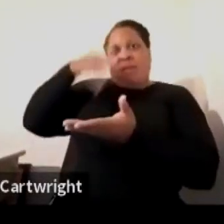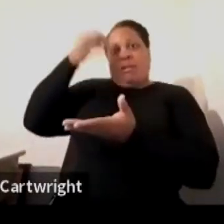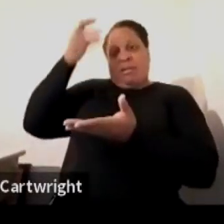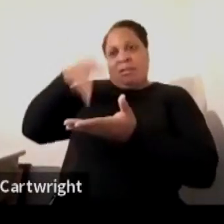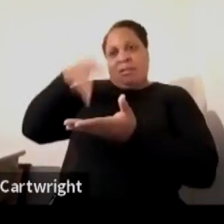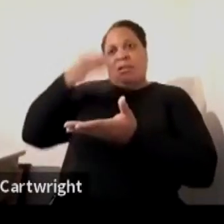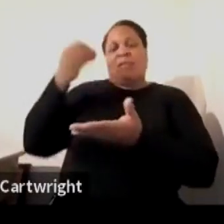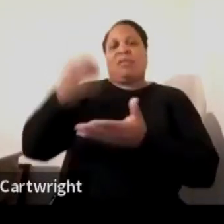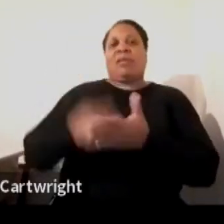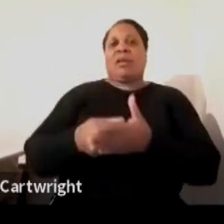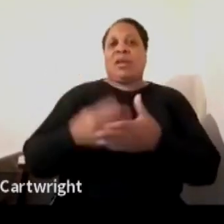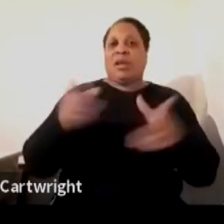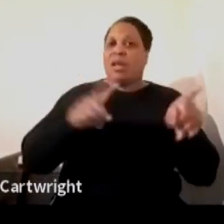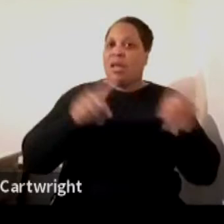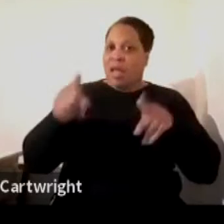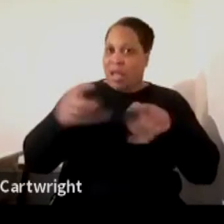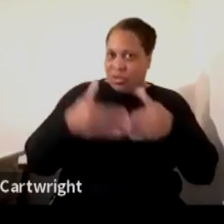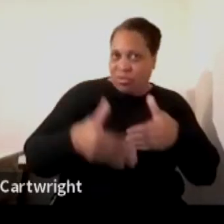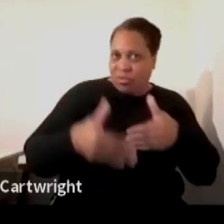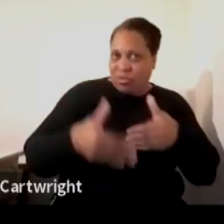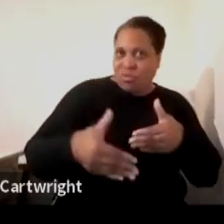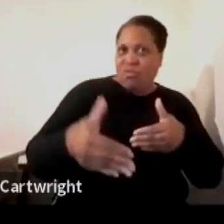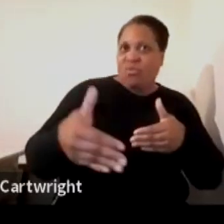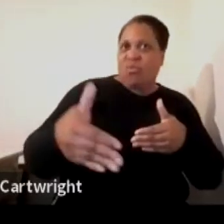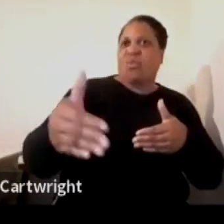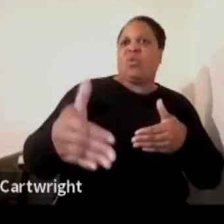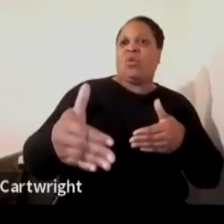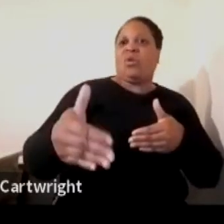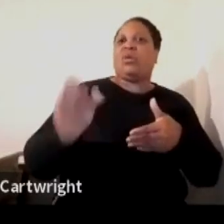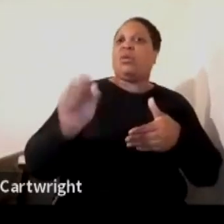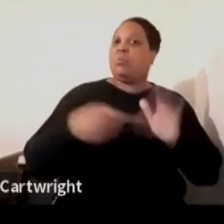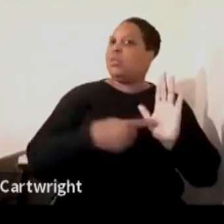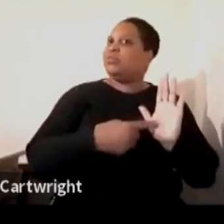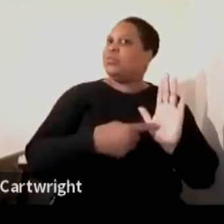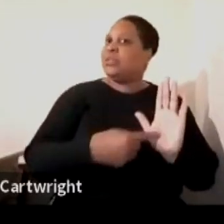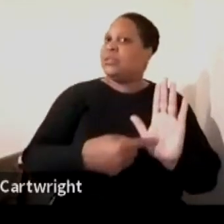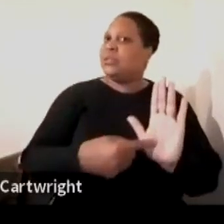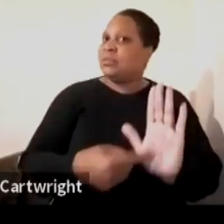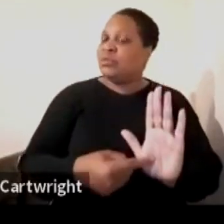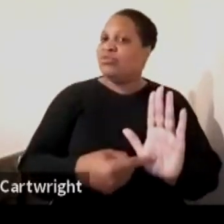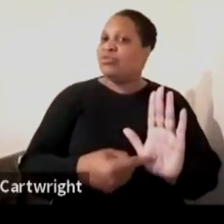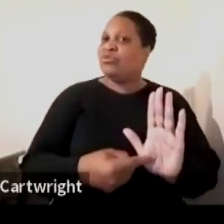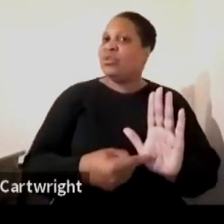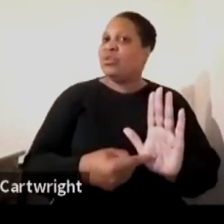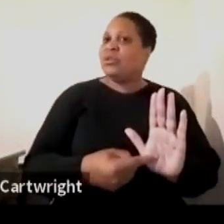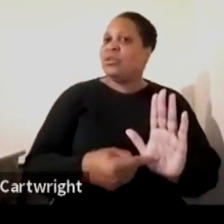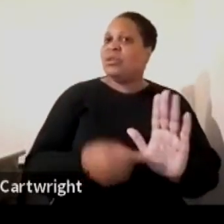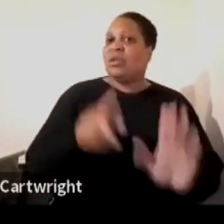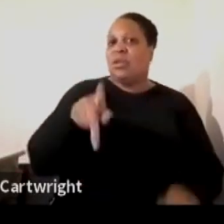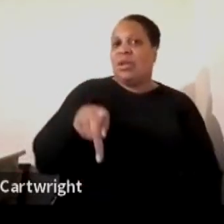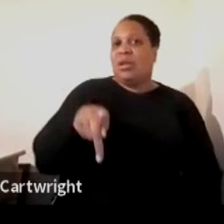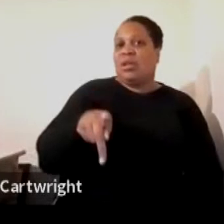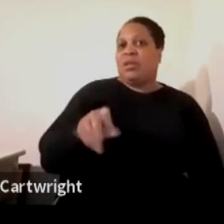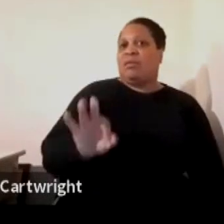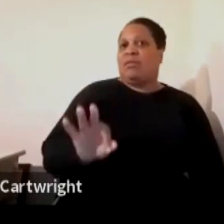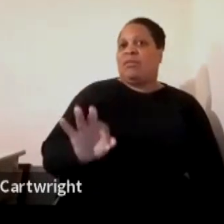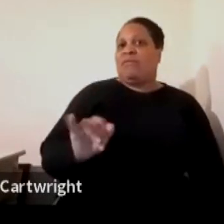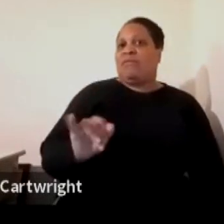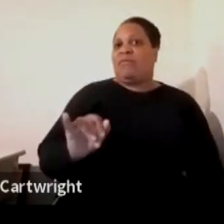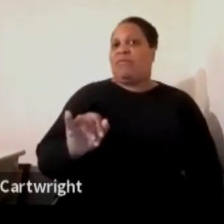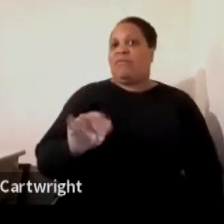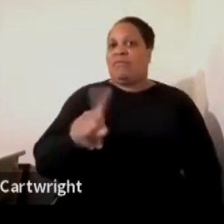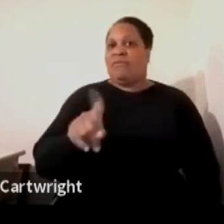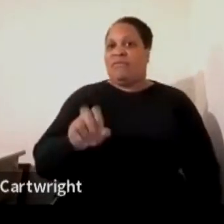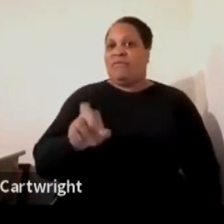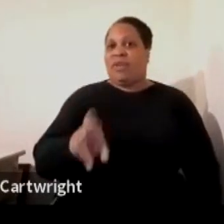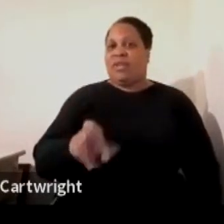along. Certainly, it's been demonstrated that the Pfizer vaccine and the